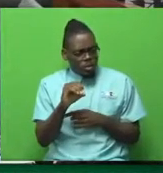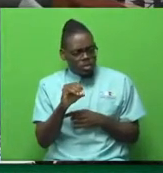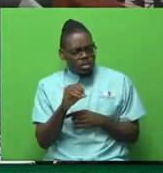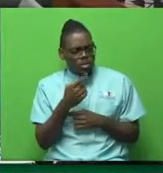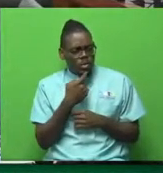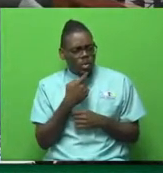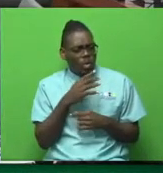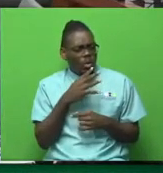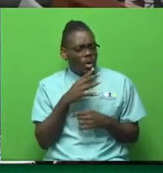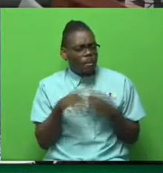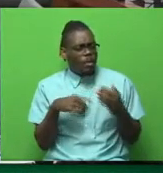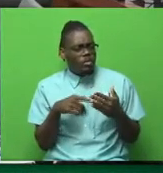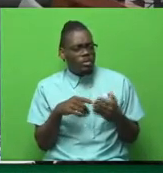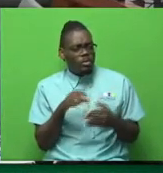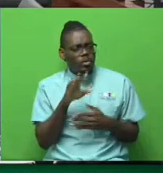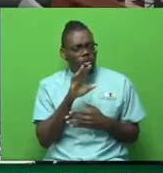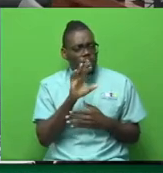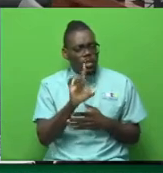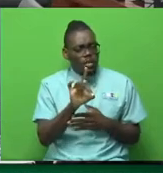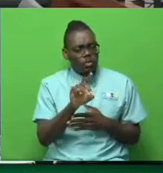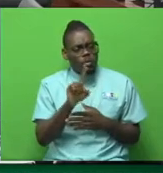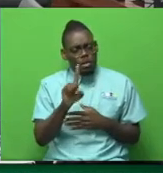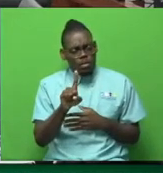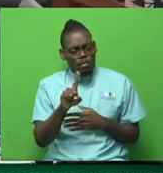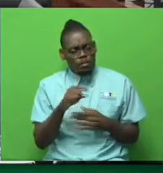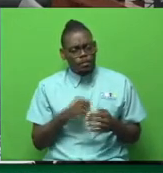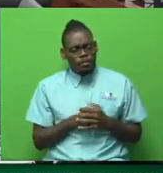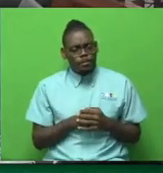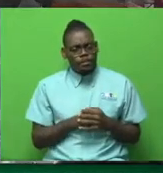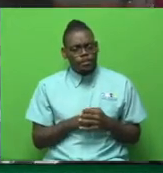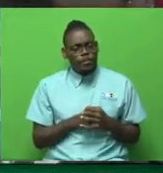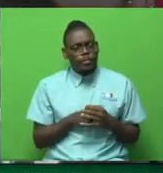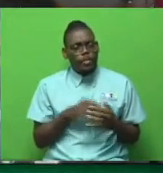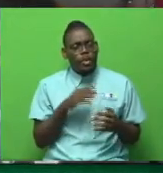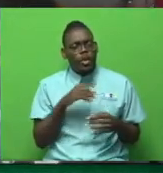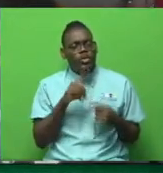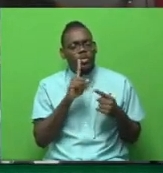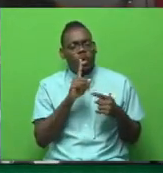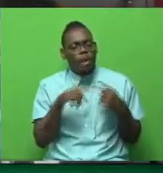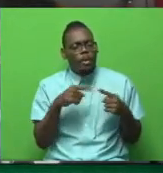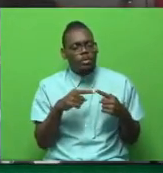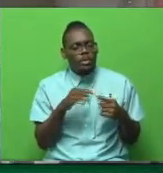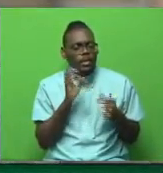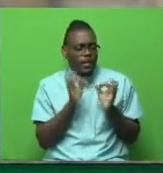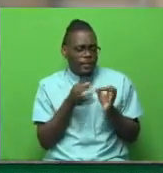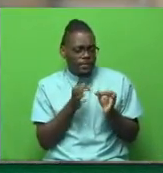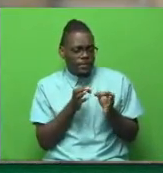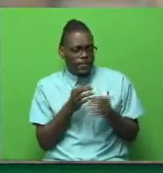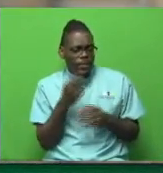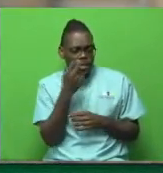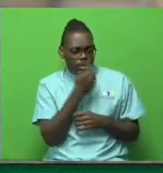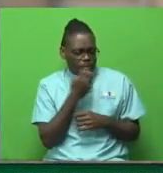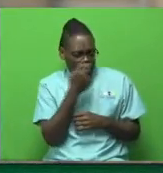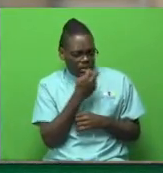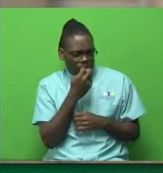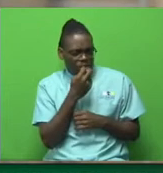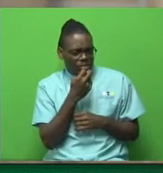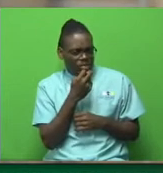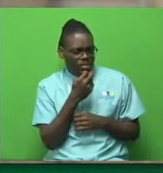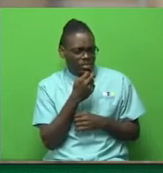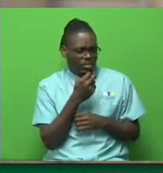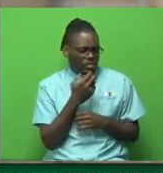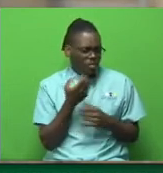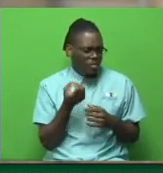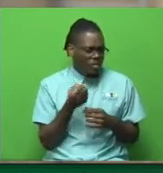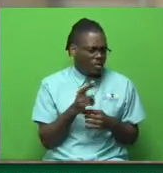a 48 one in terms of the relevance of his speech all right so I overruled thank you so much Madam speaker it seems